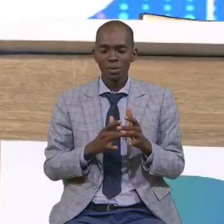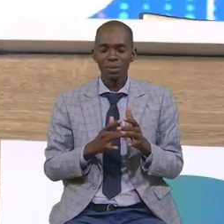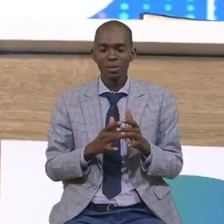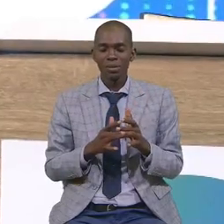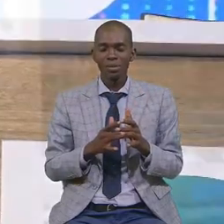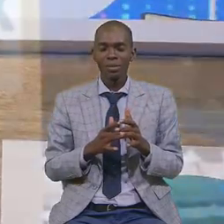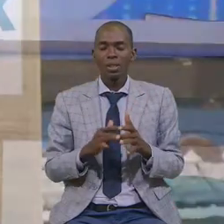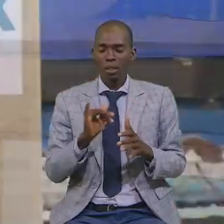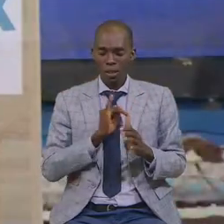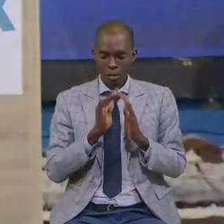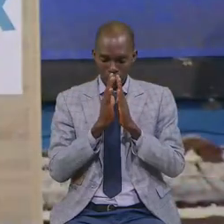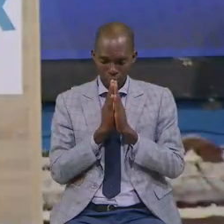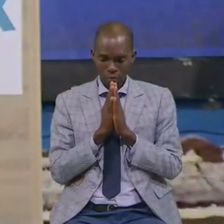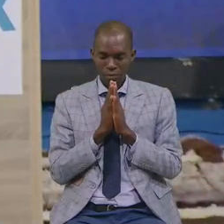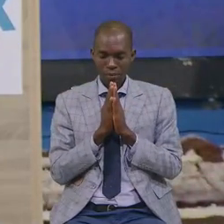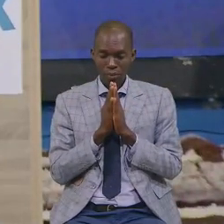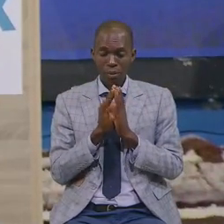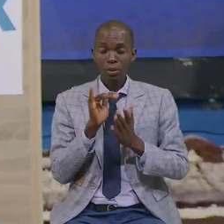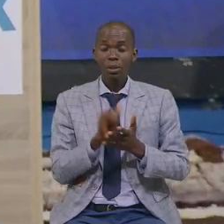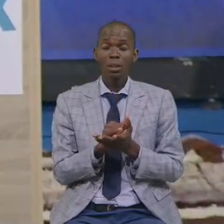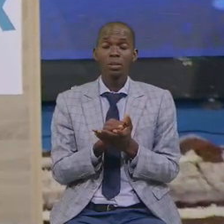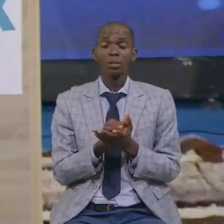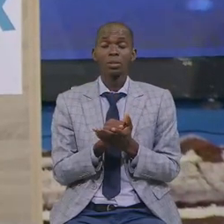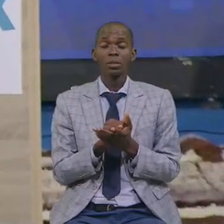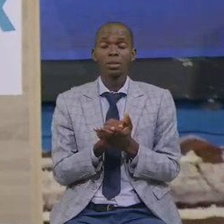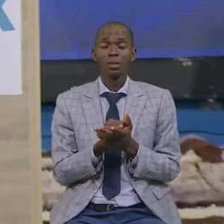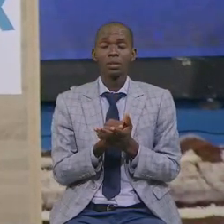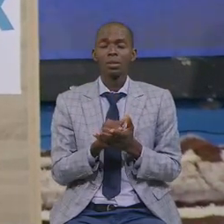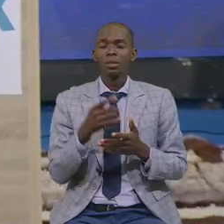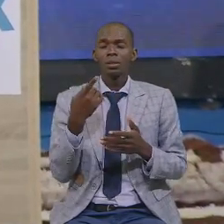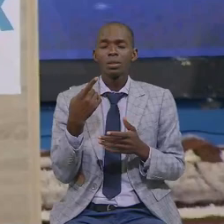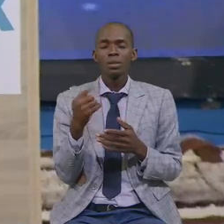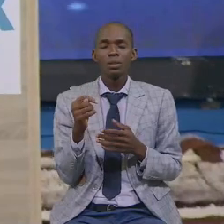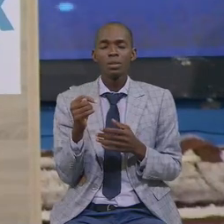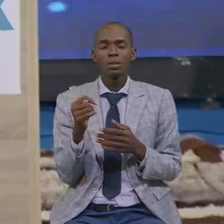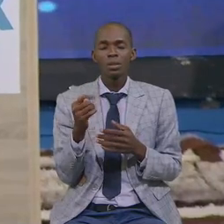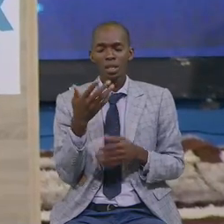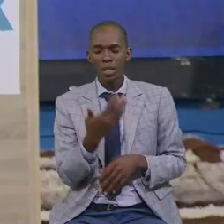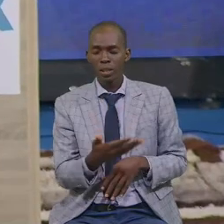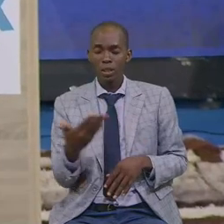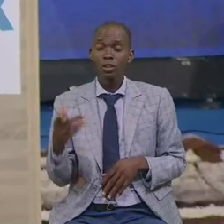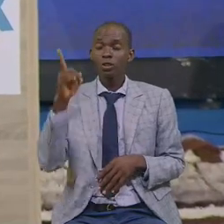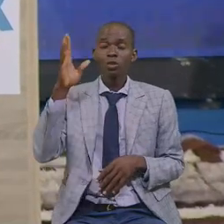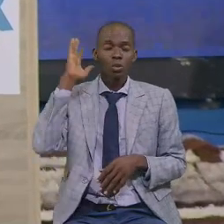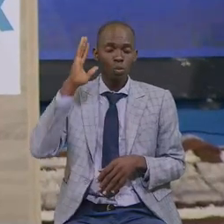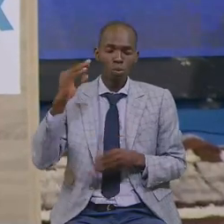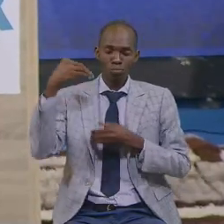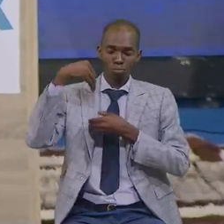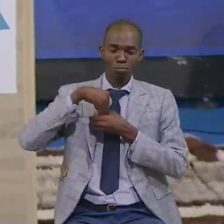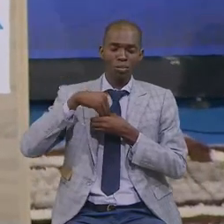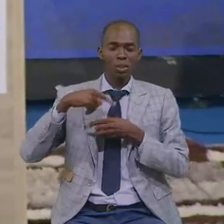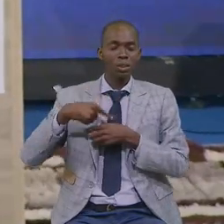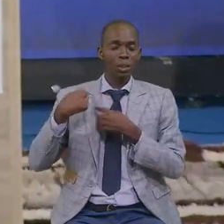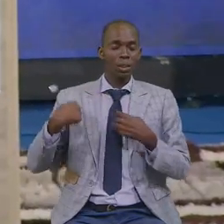I pray that the seed you will plant in the heart and